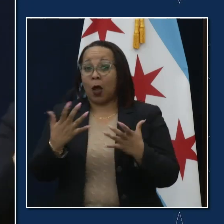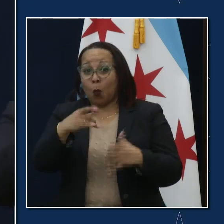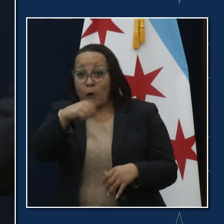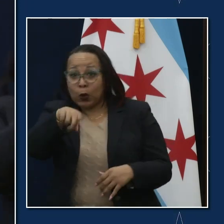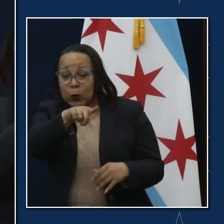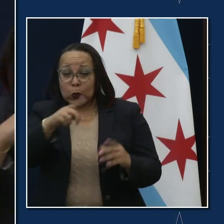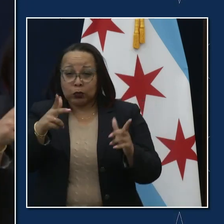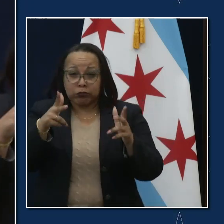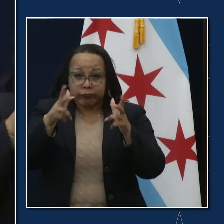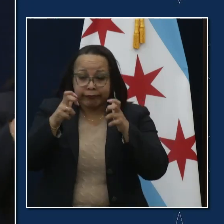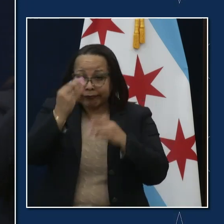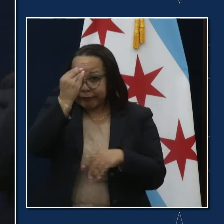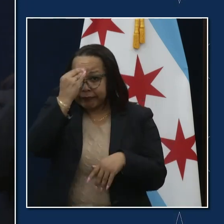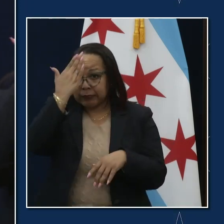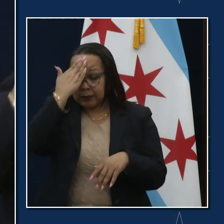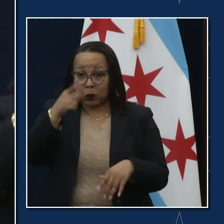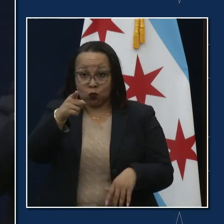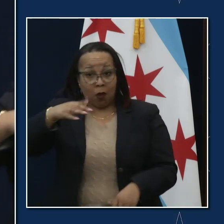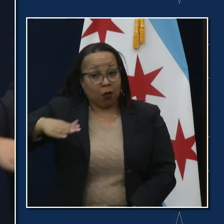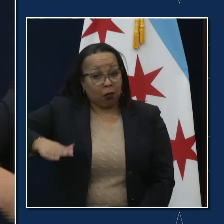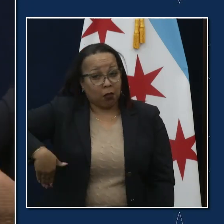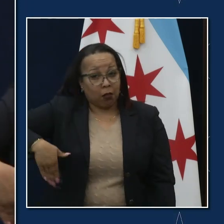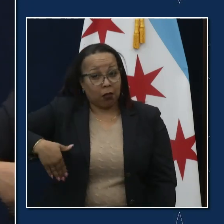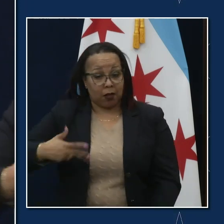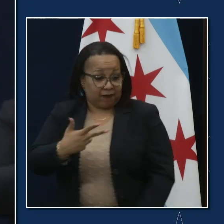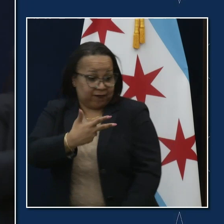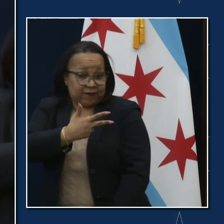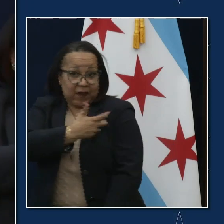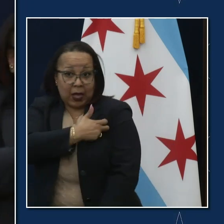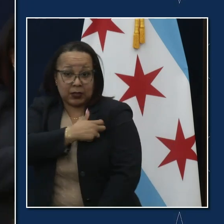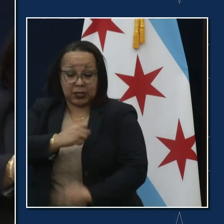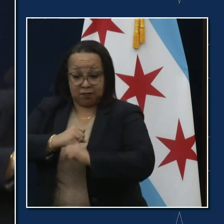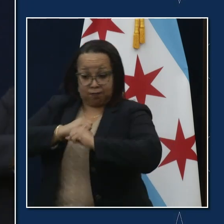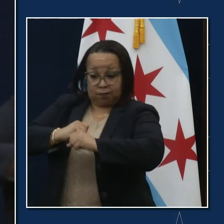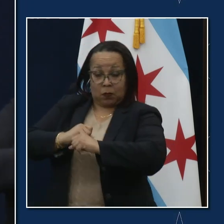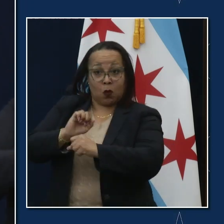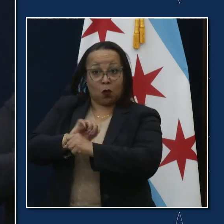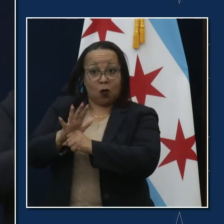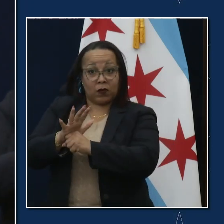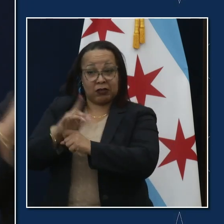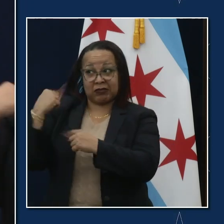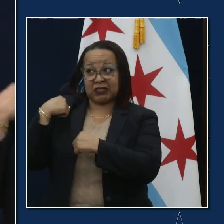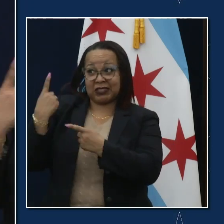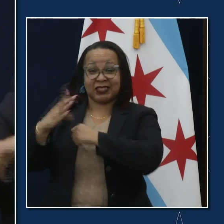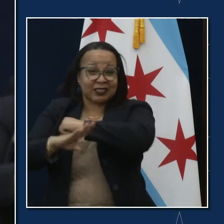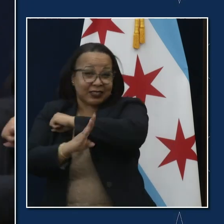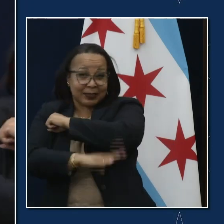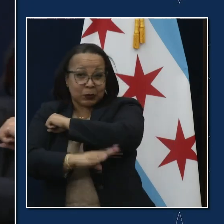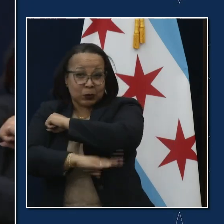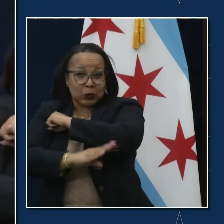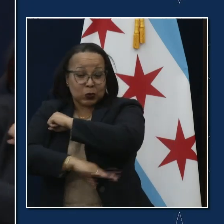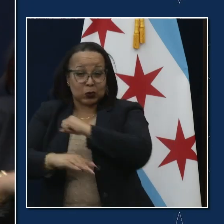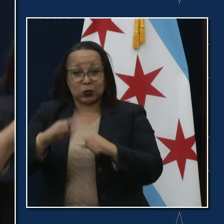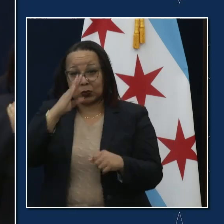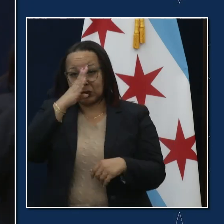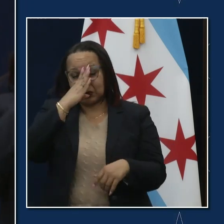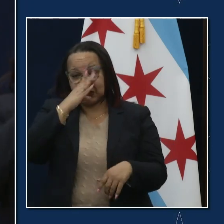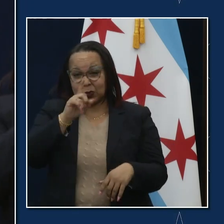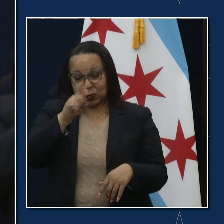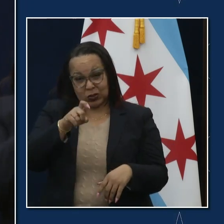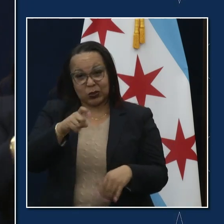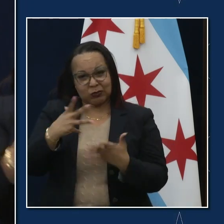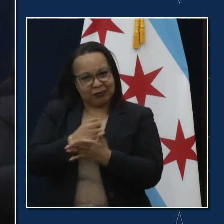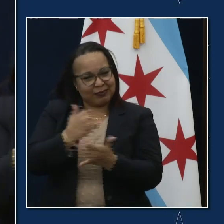to hear is that if you have not had a vaccine against COVID since Labor Day, you need to get